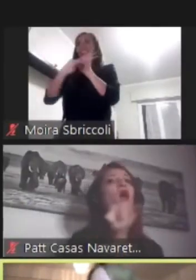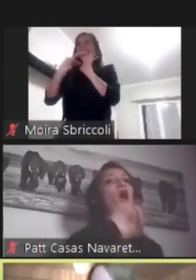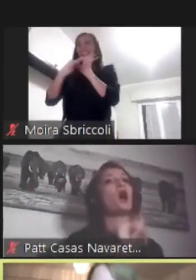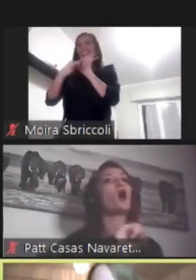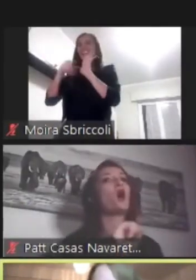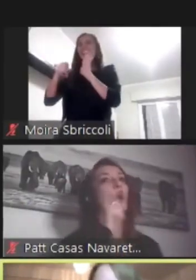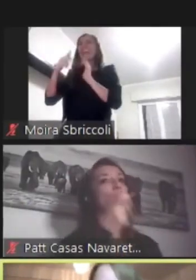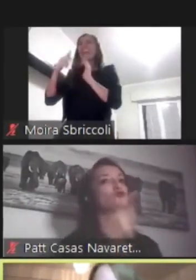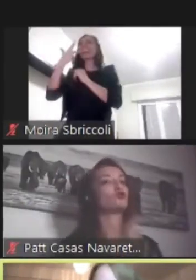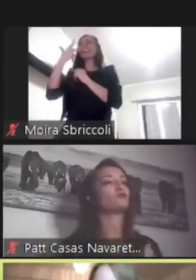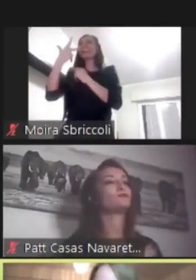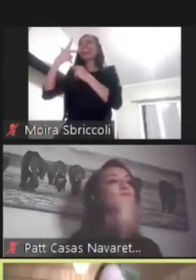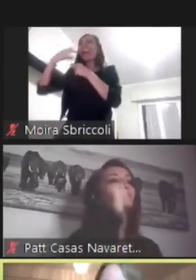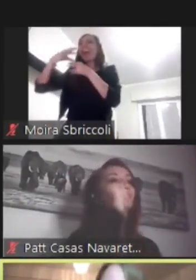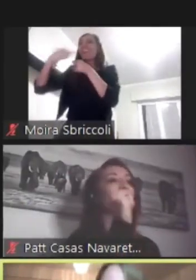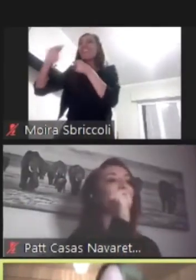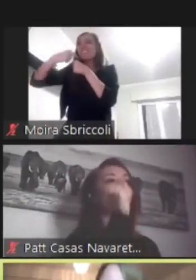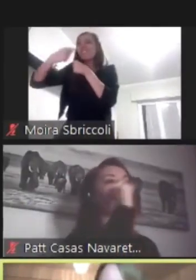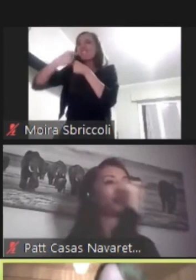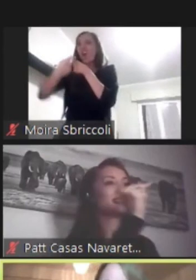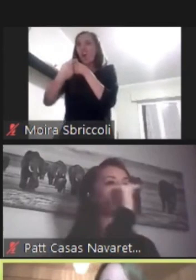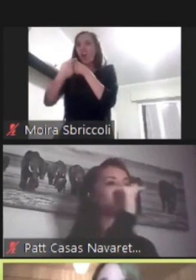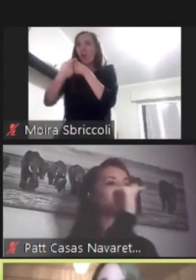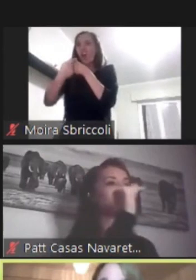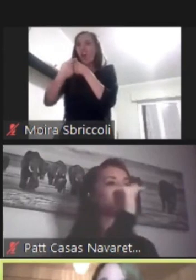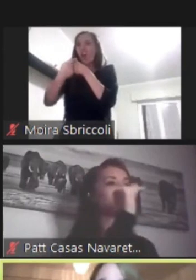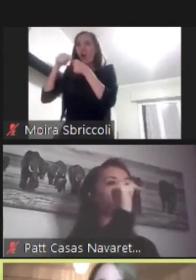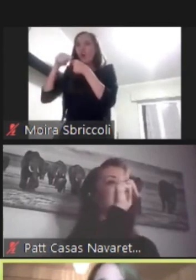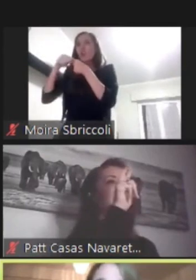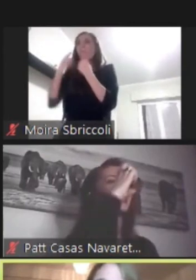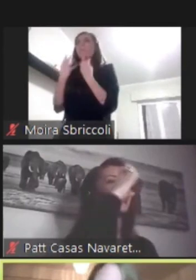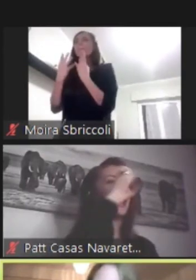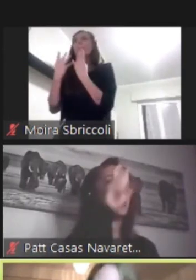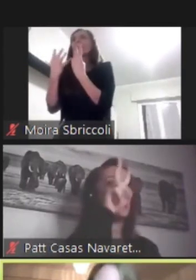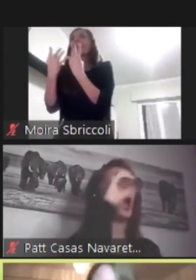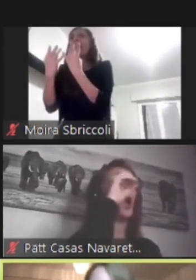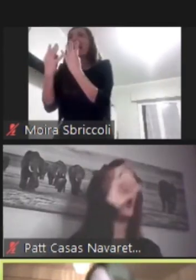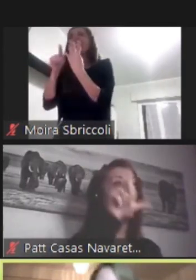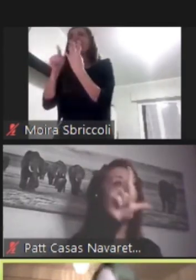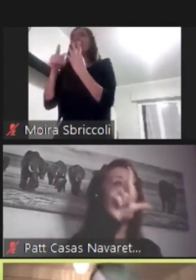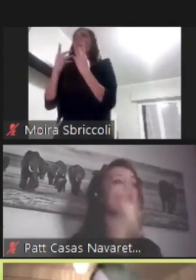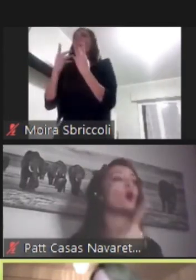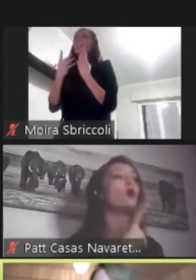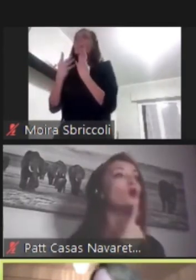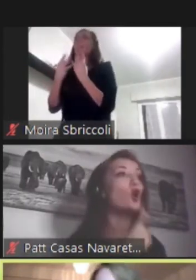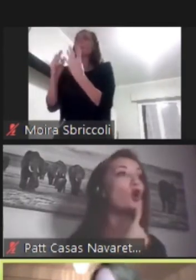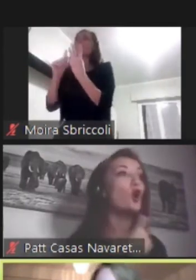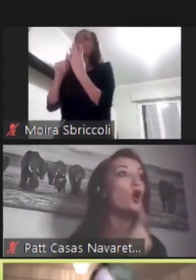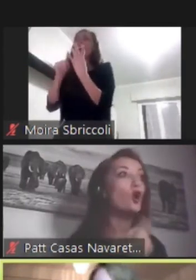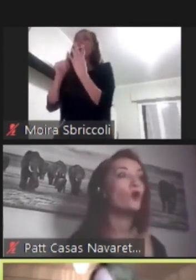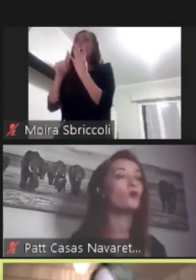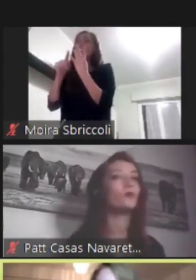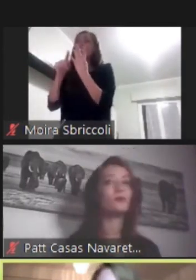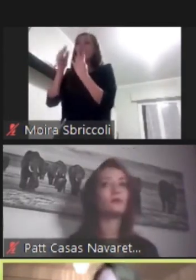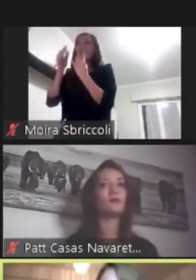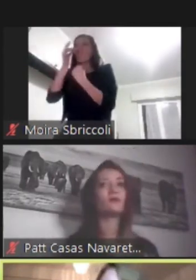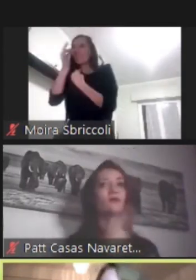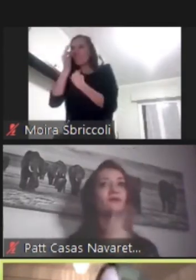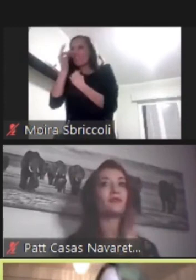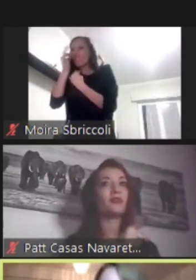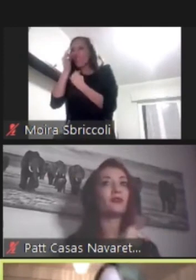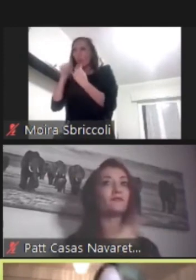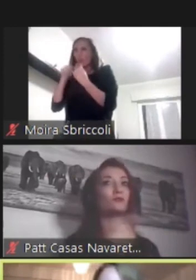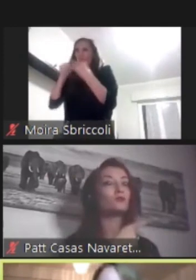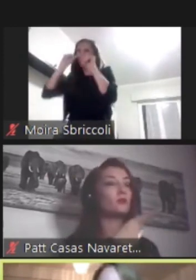is a flowering plant, is actually a type legume, which is a lentil or a